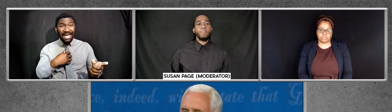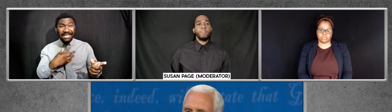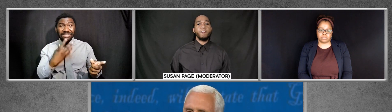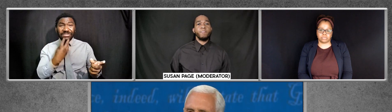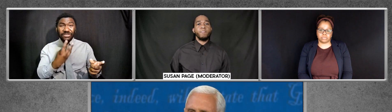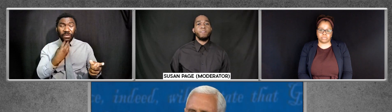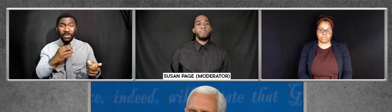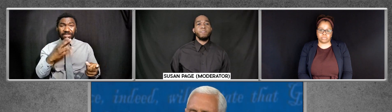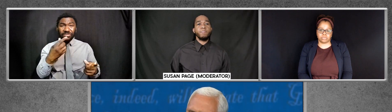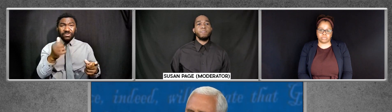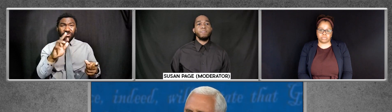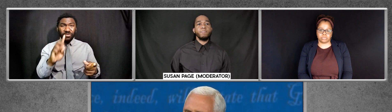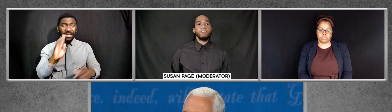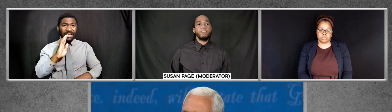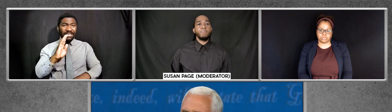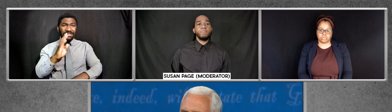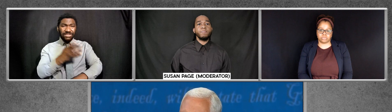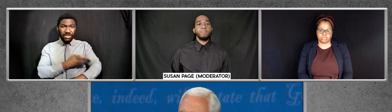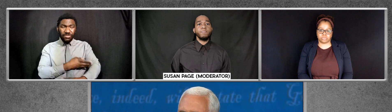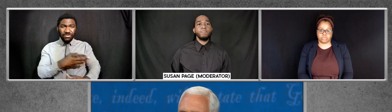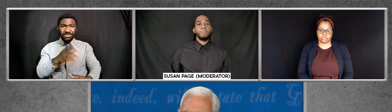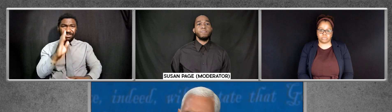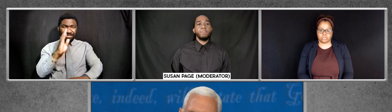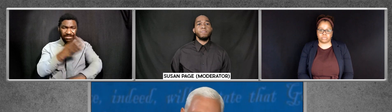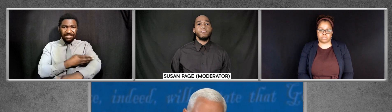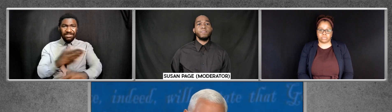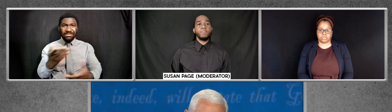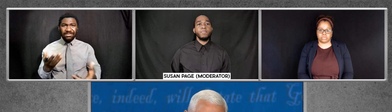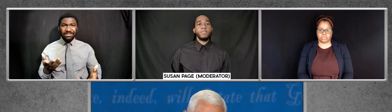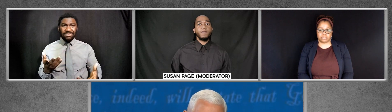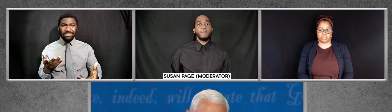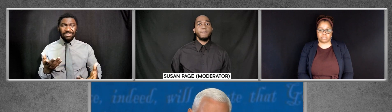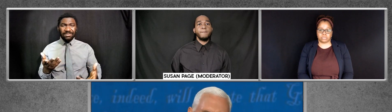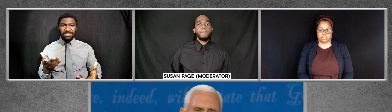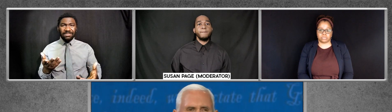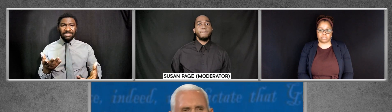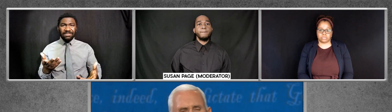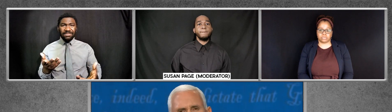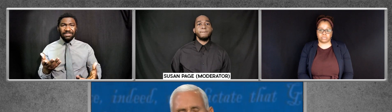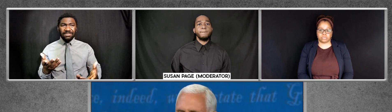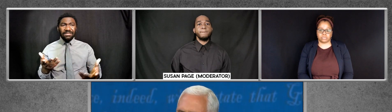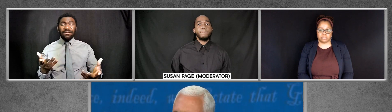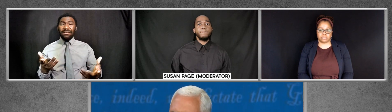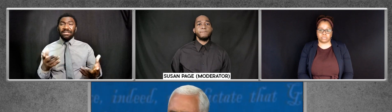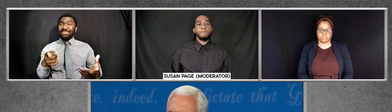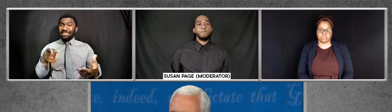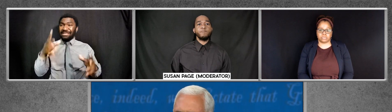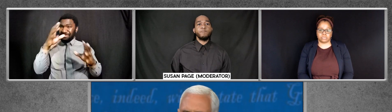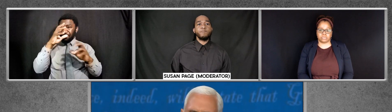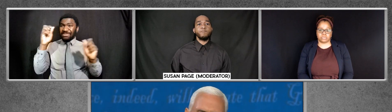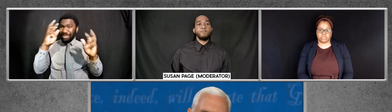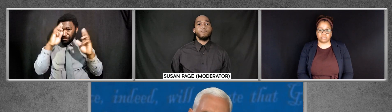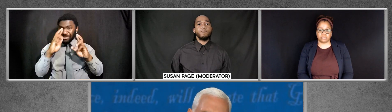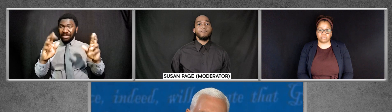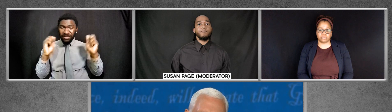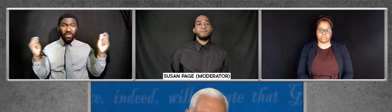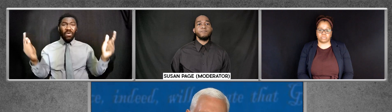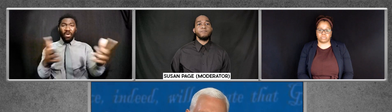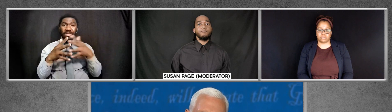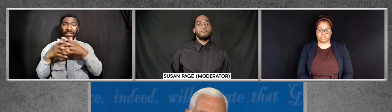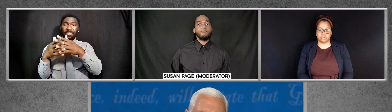who respects and cherishes all of the American people. But you talk about having personally prosecuted. I'm glad you brought up your